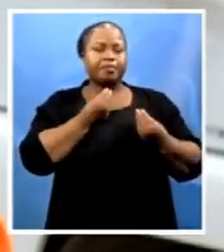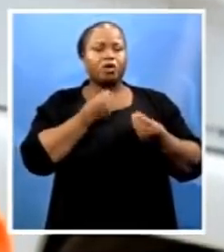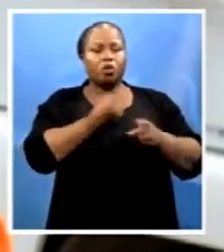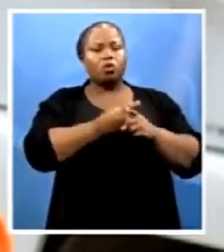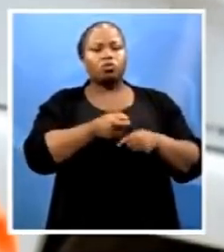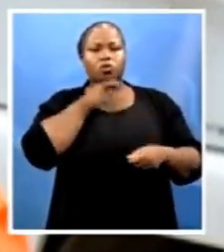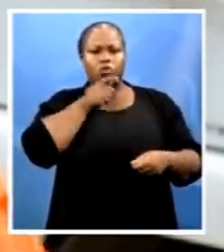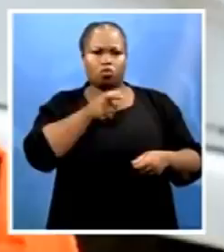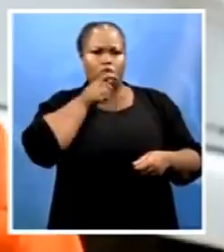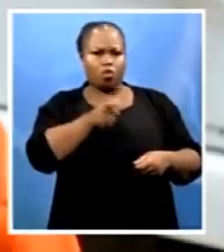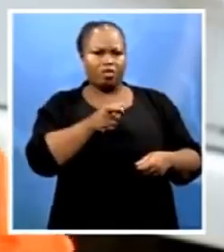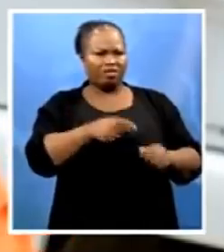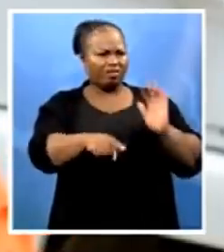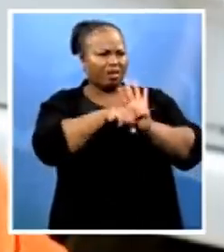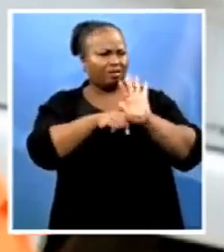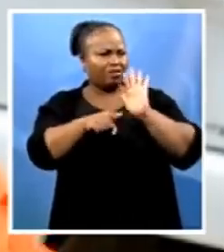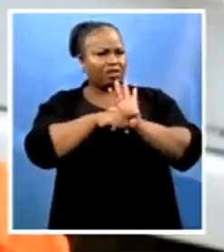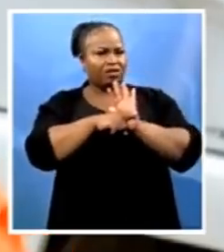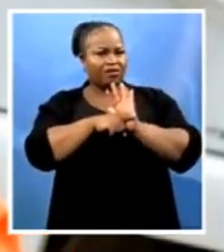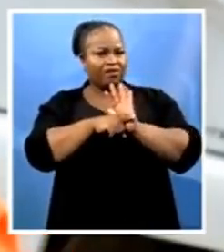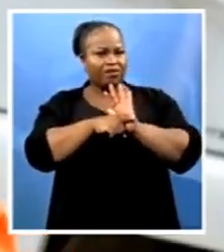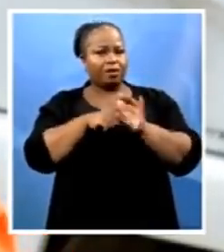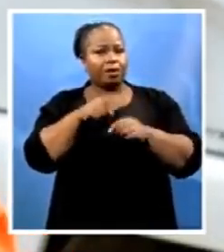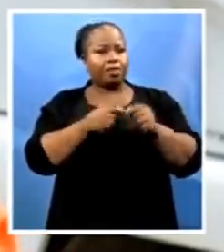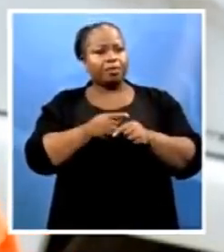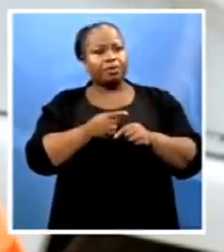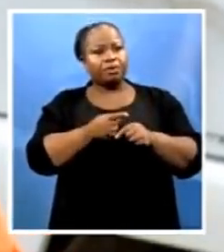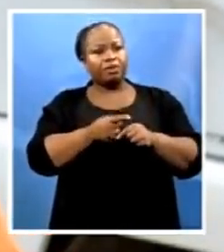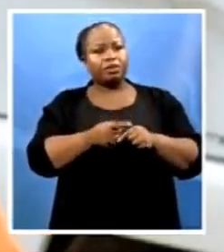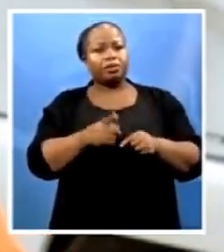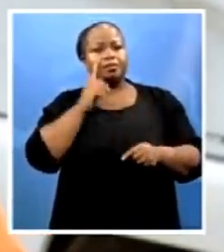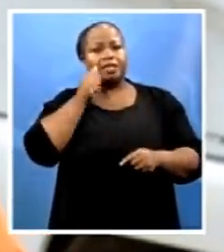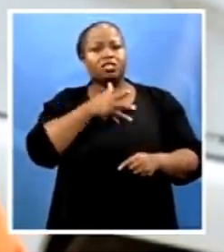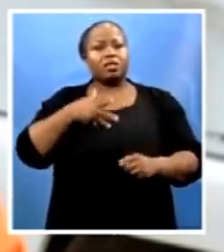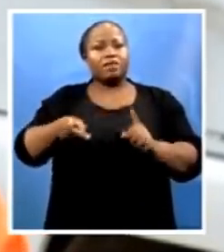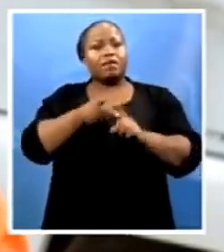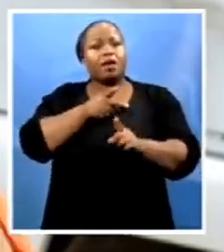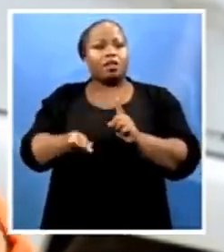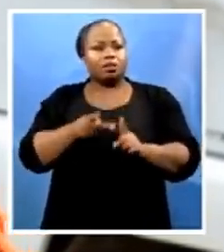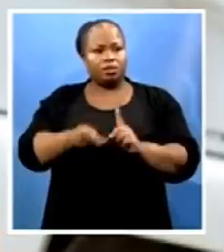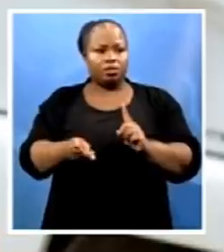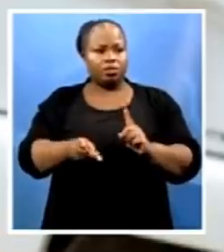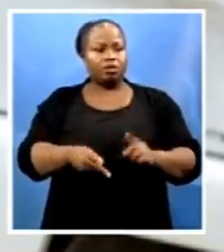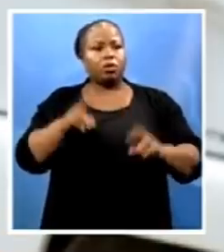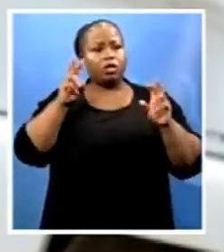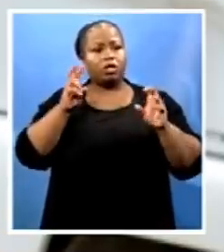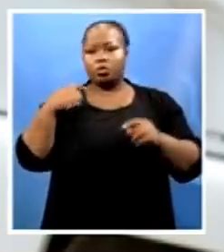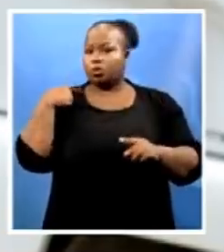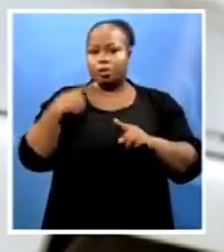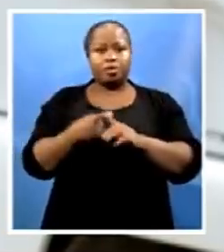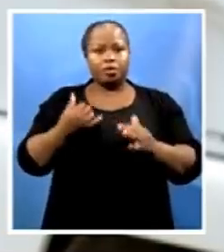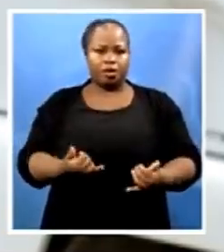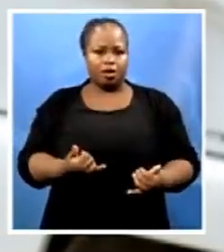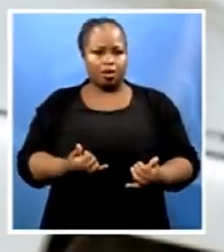comments about the gender-based violence issues as of now. And as KZN,